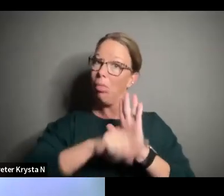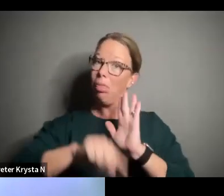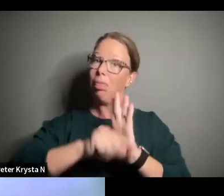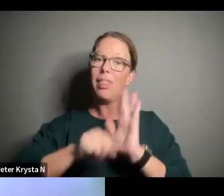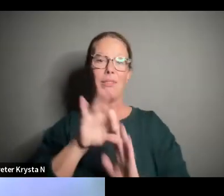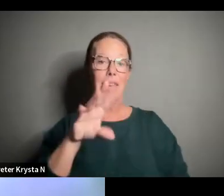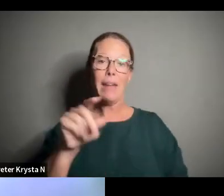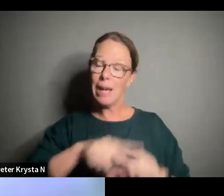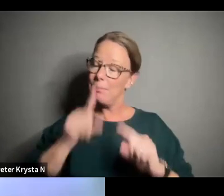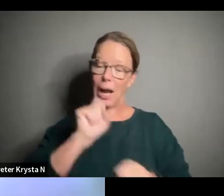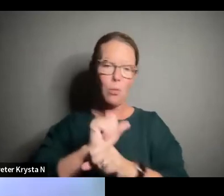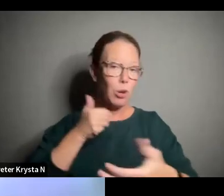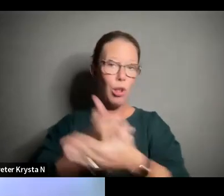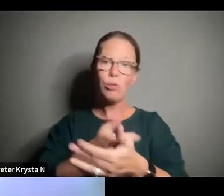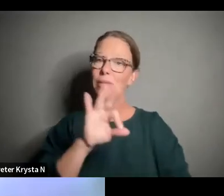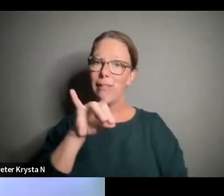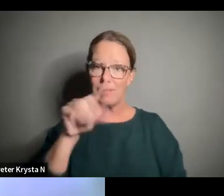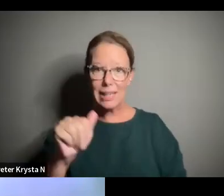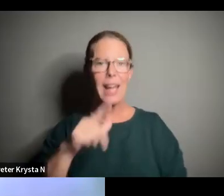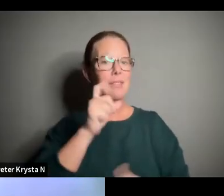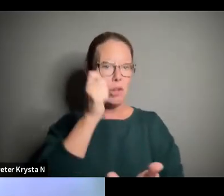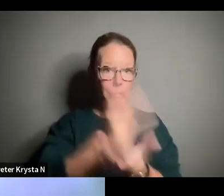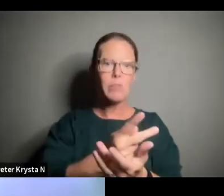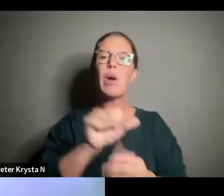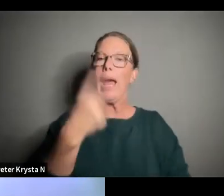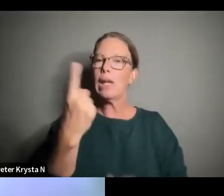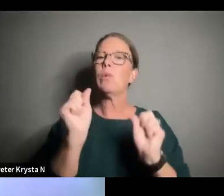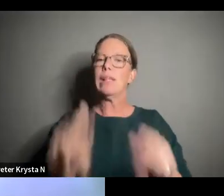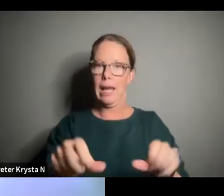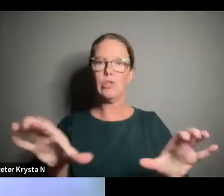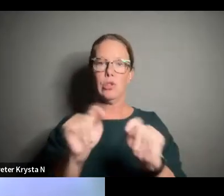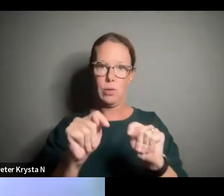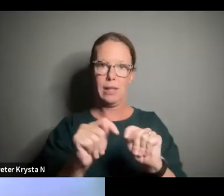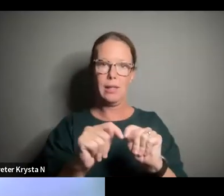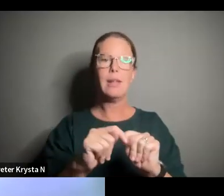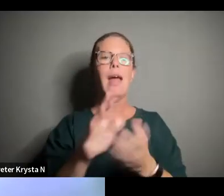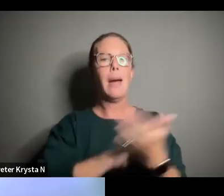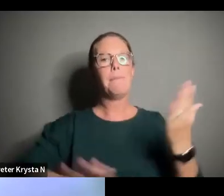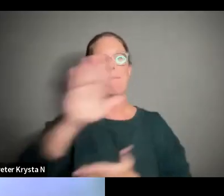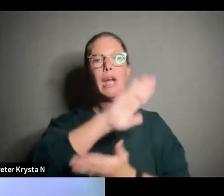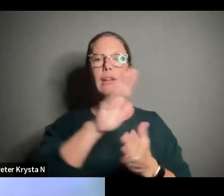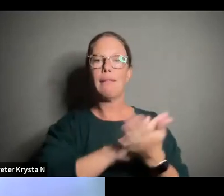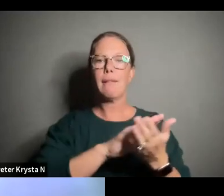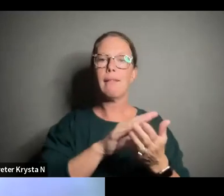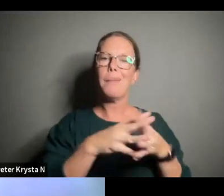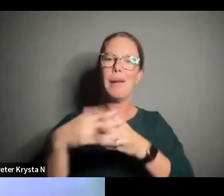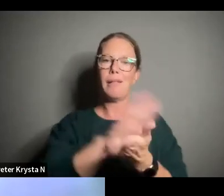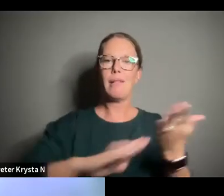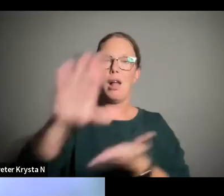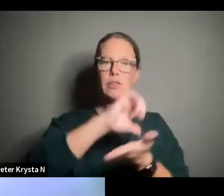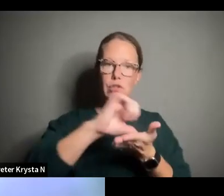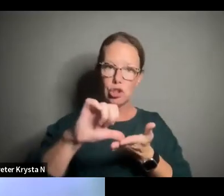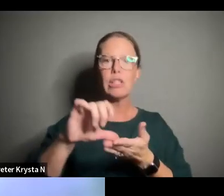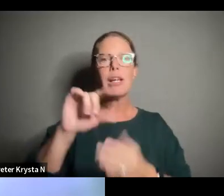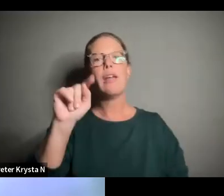closely with the FDA and getting this approved so anybody can do it. And the American College of Surgeons and the trauma centers where most